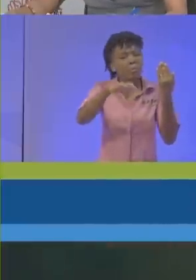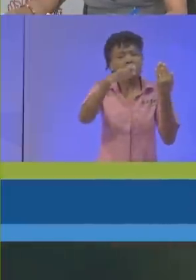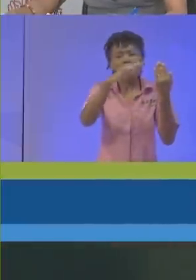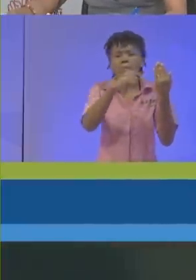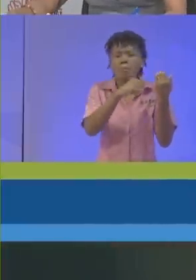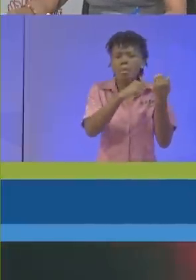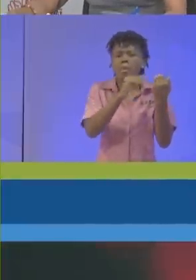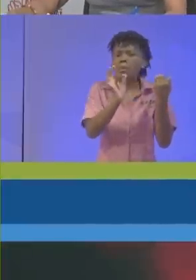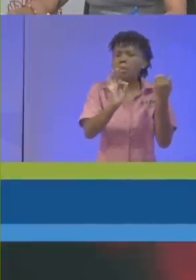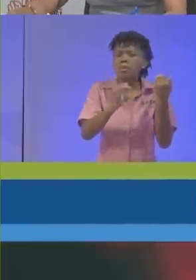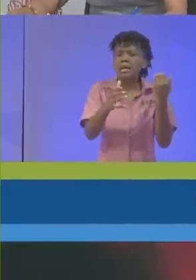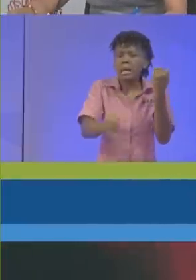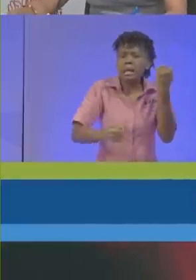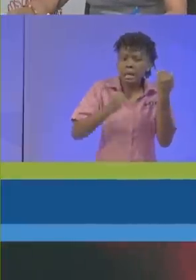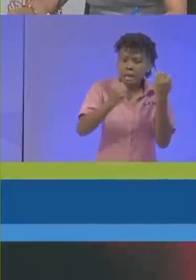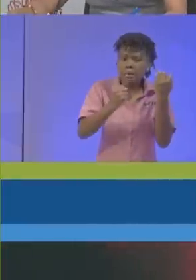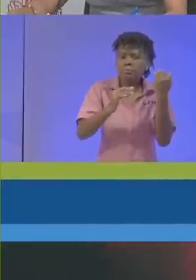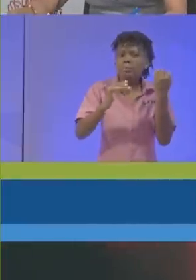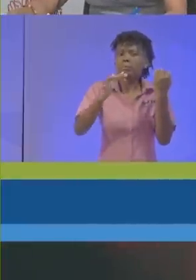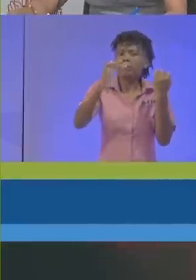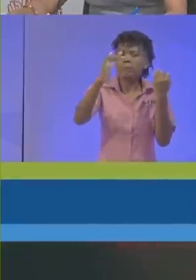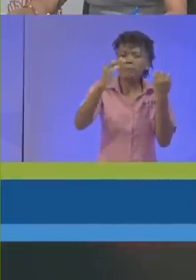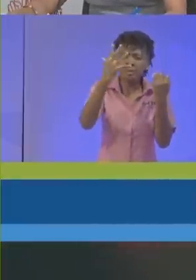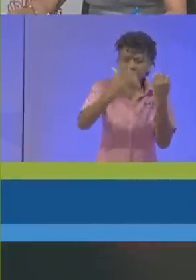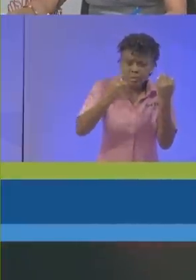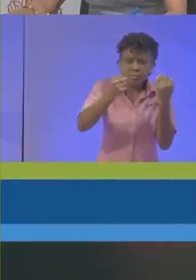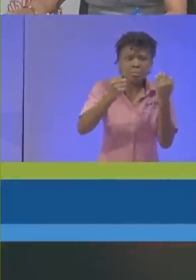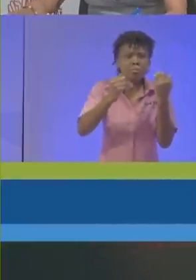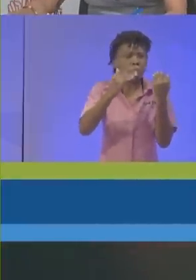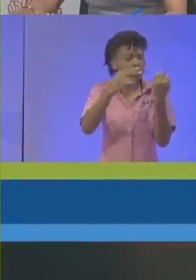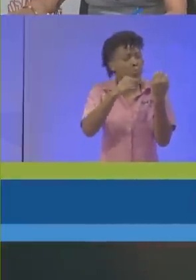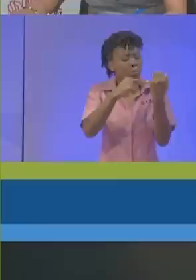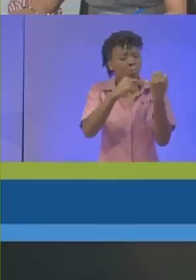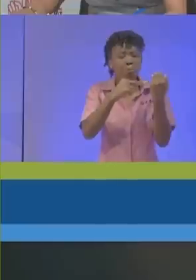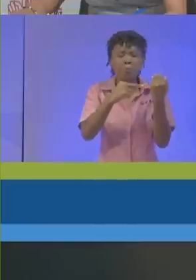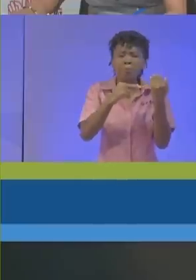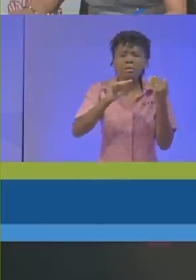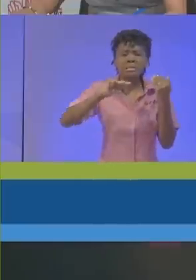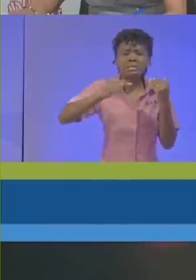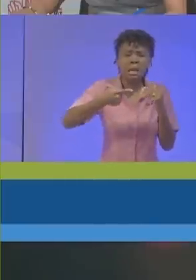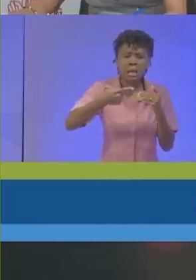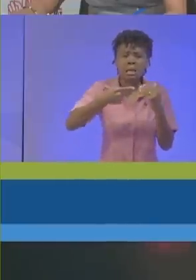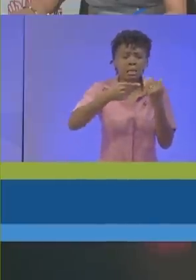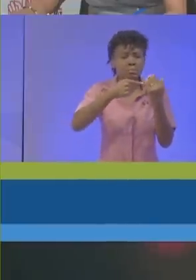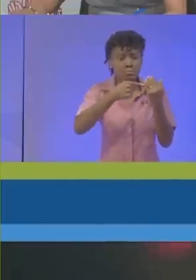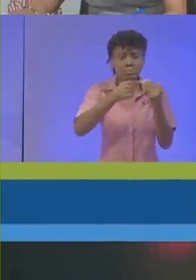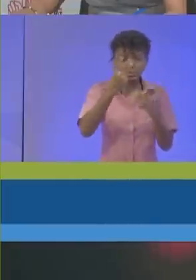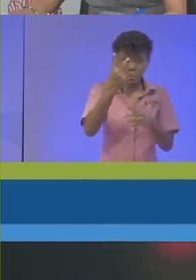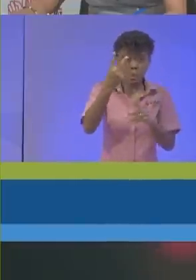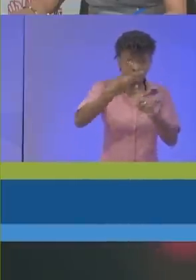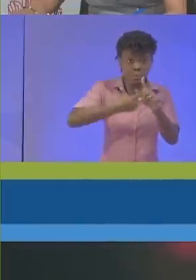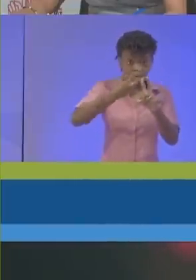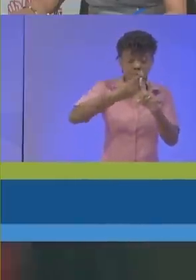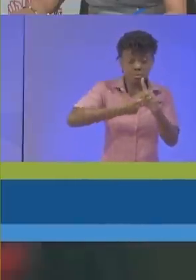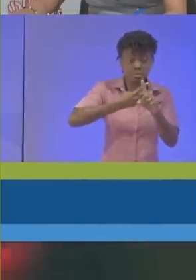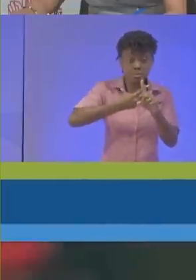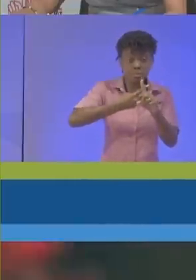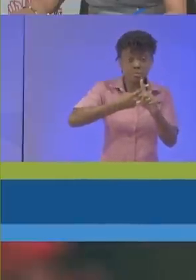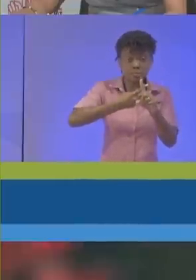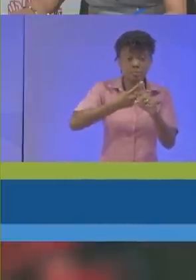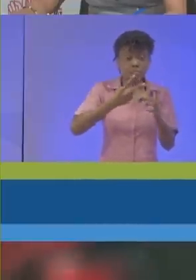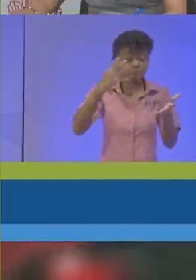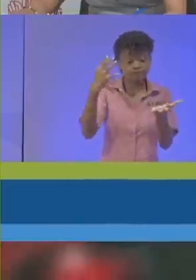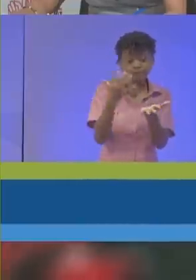that is administered, we start at 2 months of age. And at 2 months of age, a child receives their first vaccines of